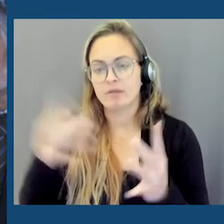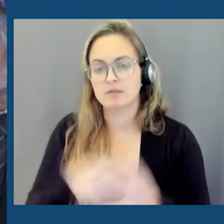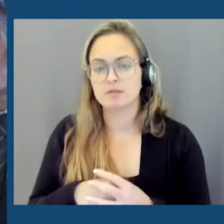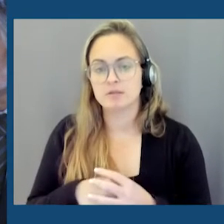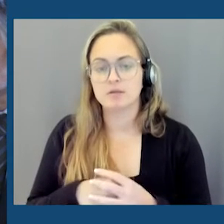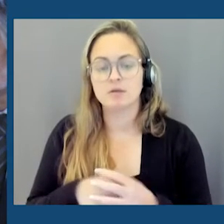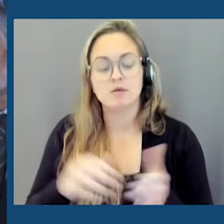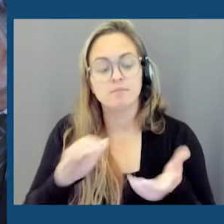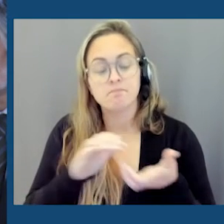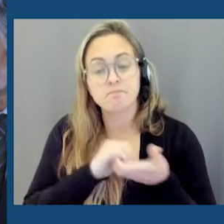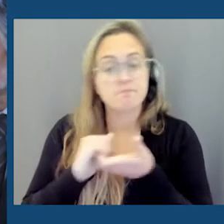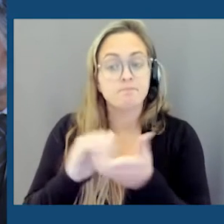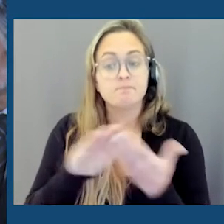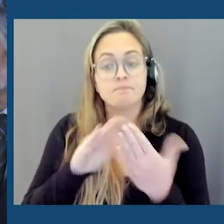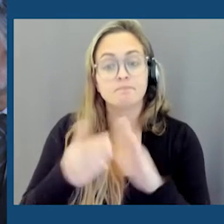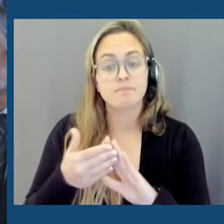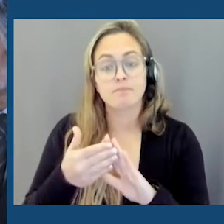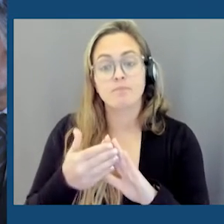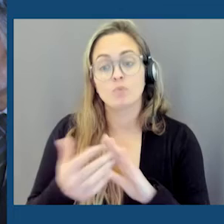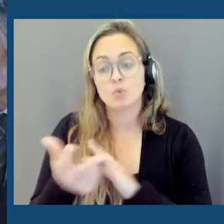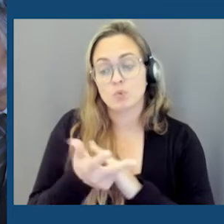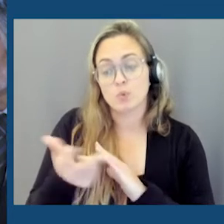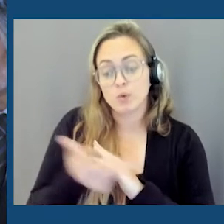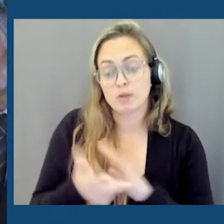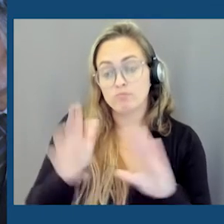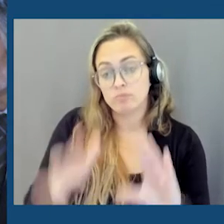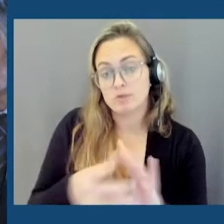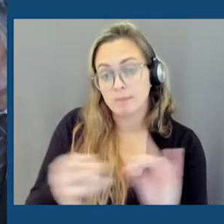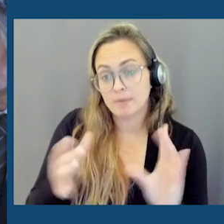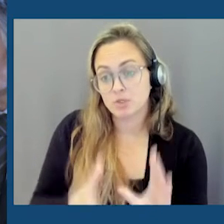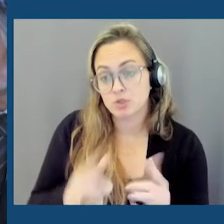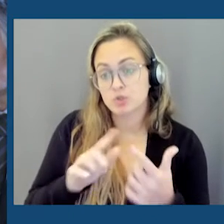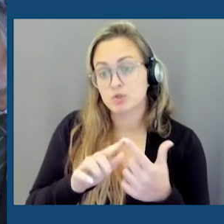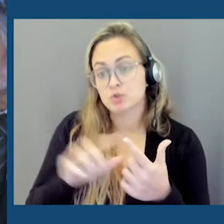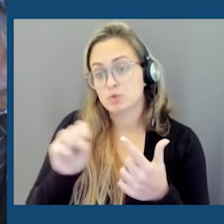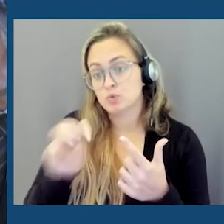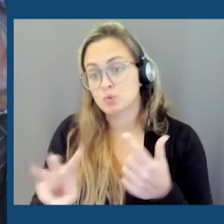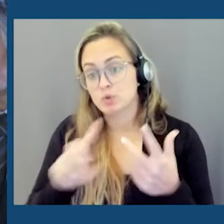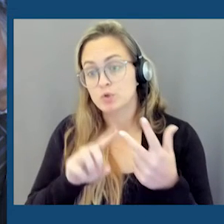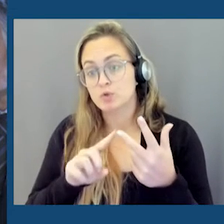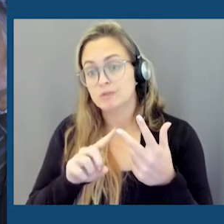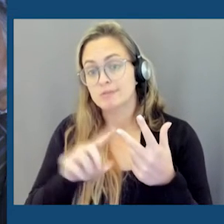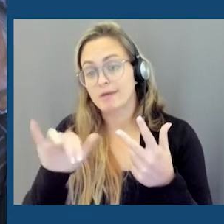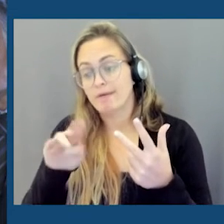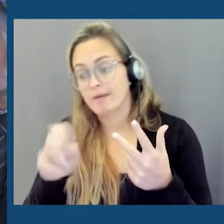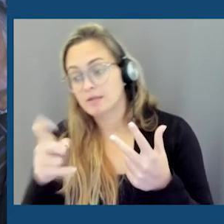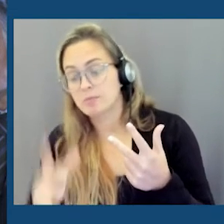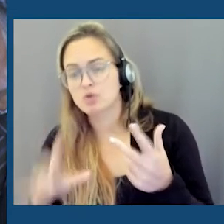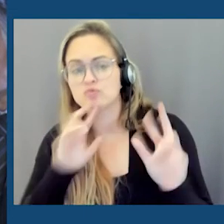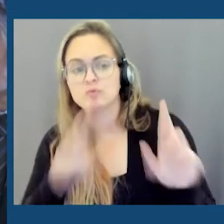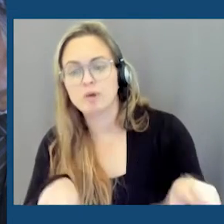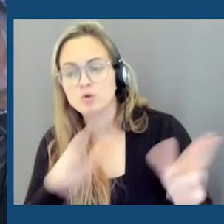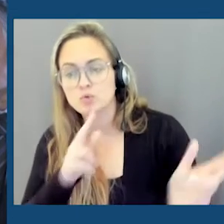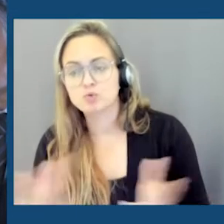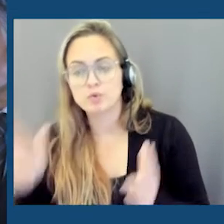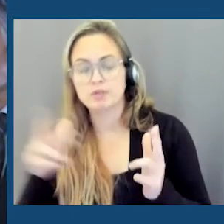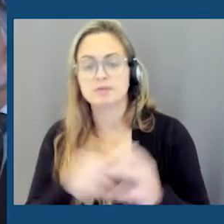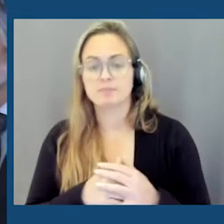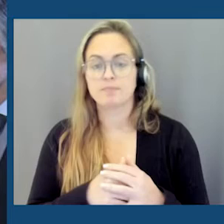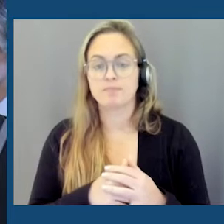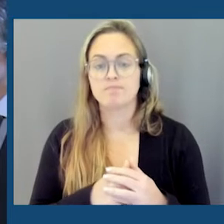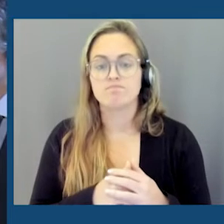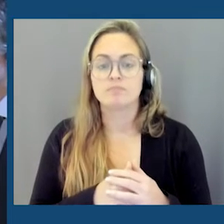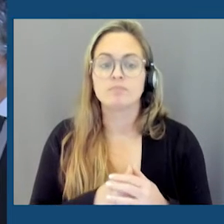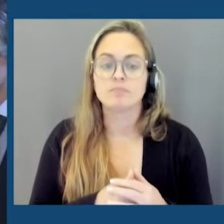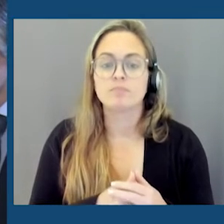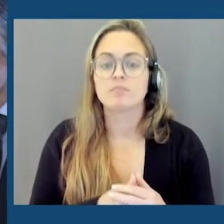SNUG deploys a trio of credible messengers, social workers, and case managers who respond to shootings to prevent retaliation, detect